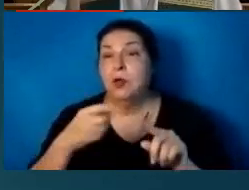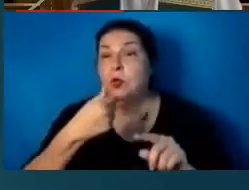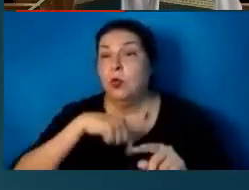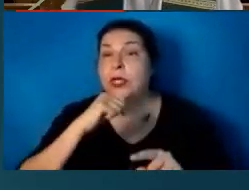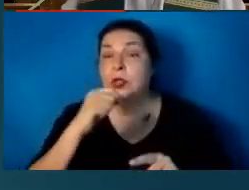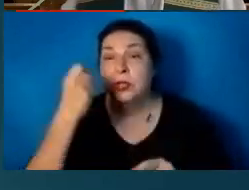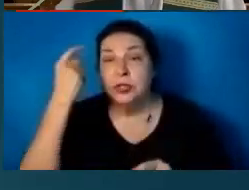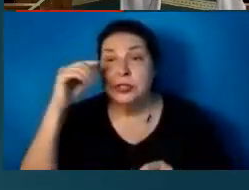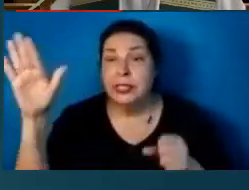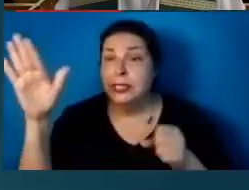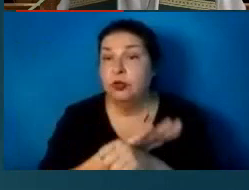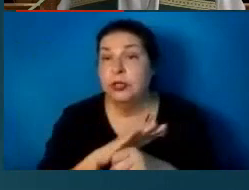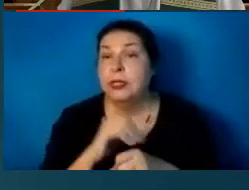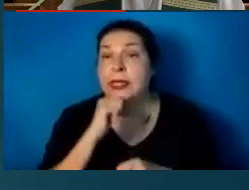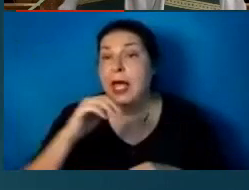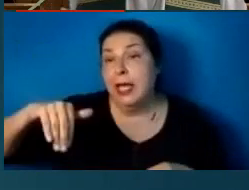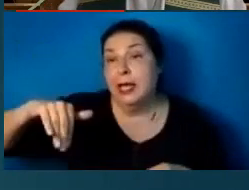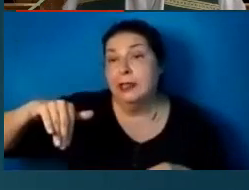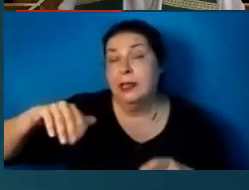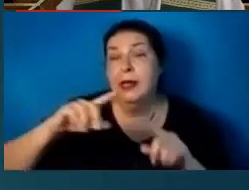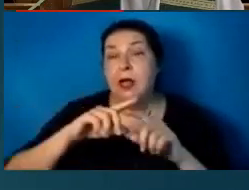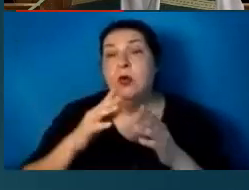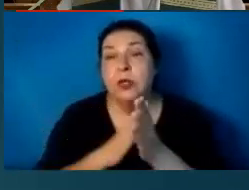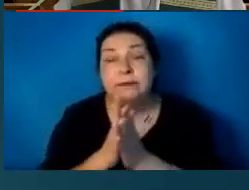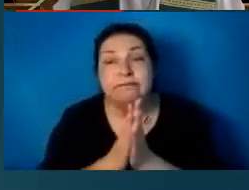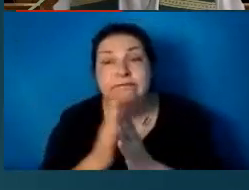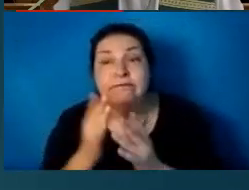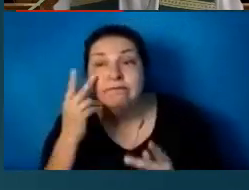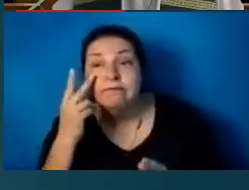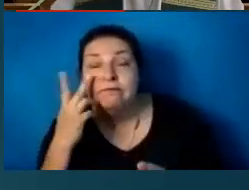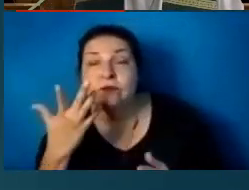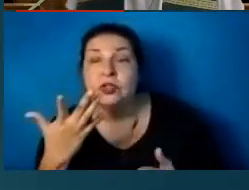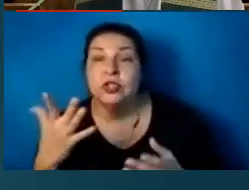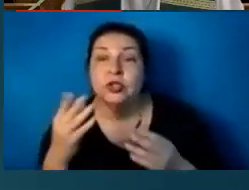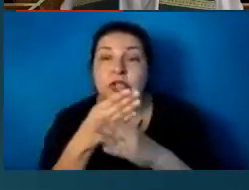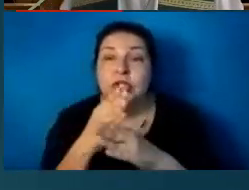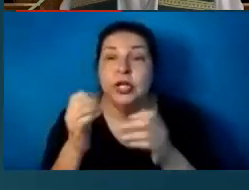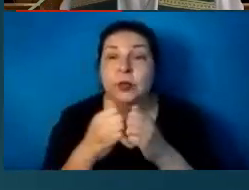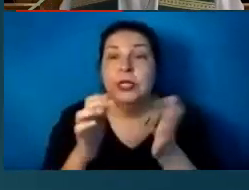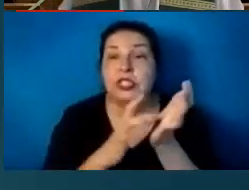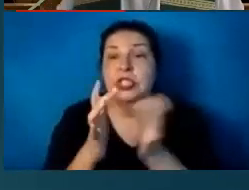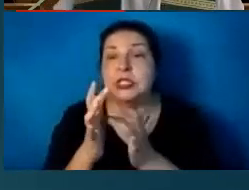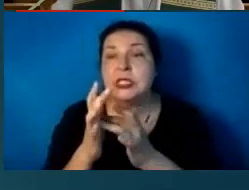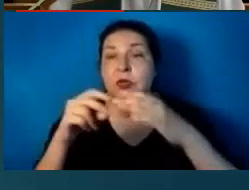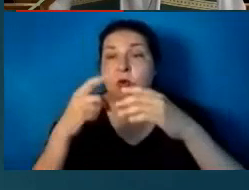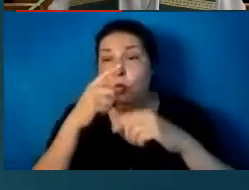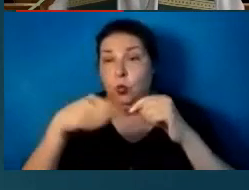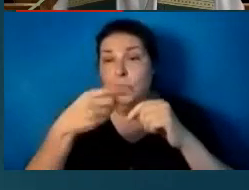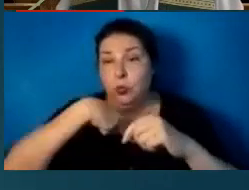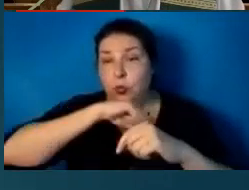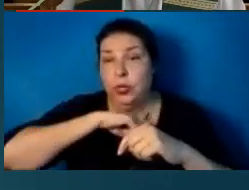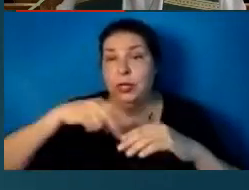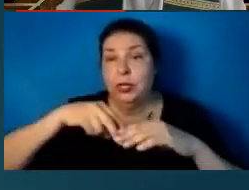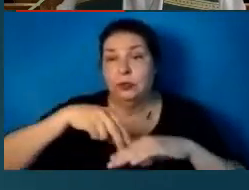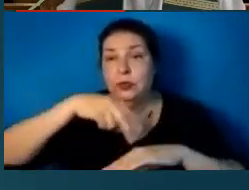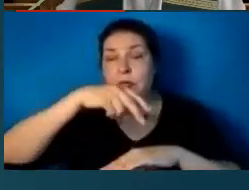not yet. We still look forward to sharing completely with Jesus in the resurrection and in this